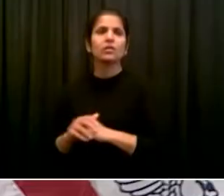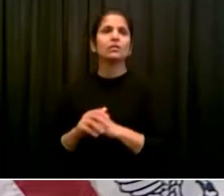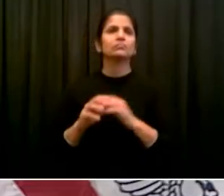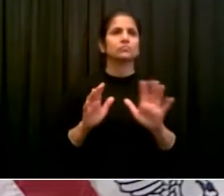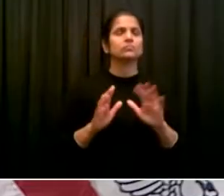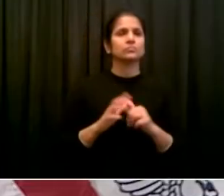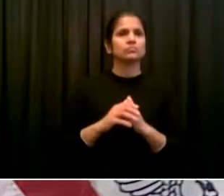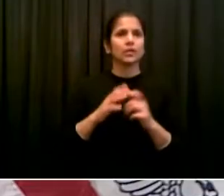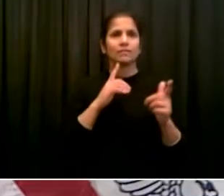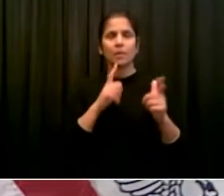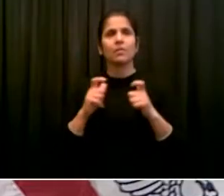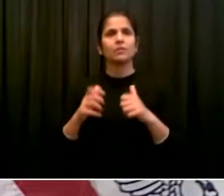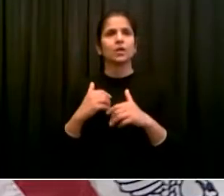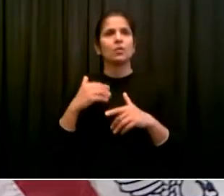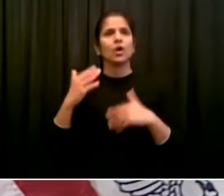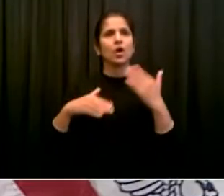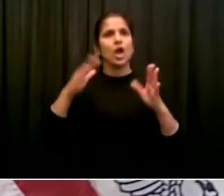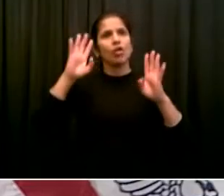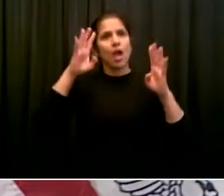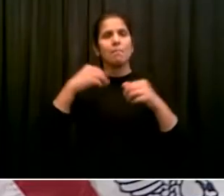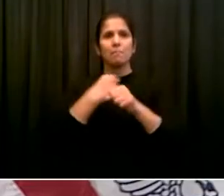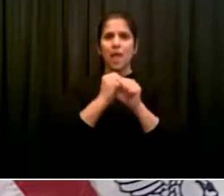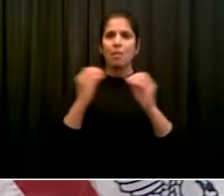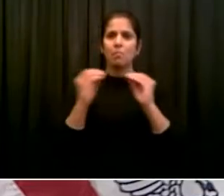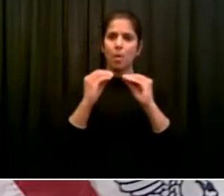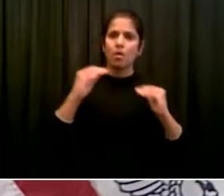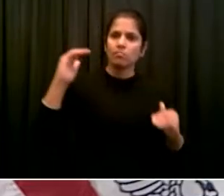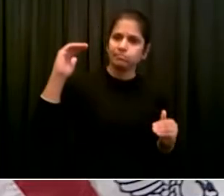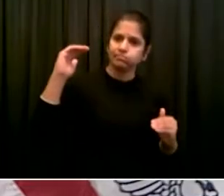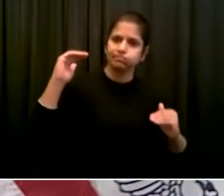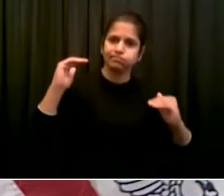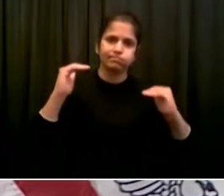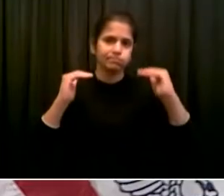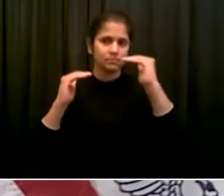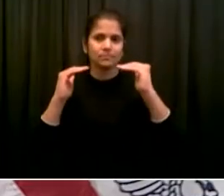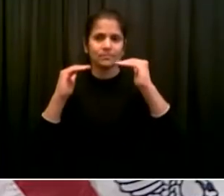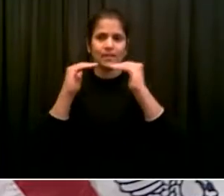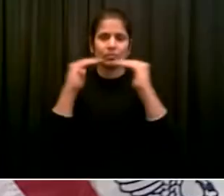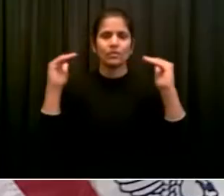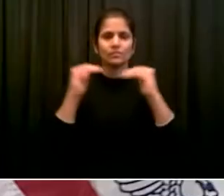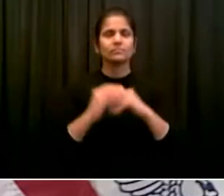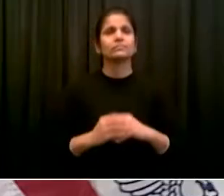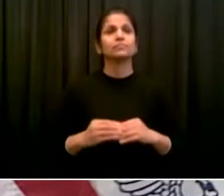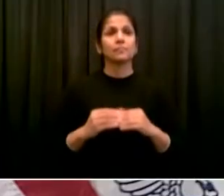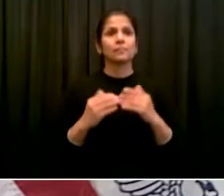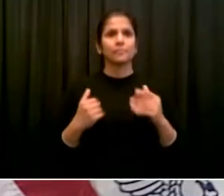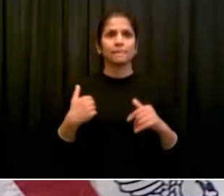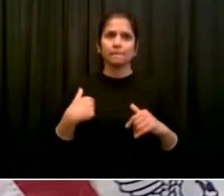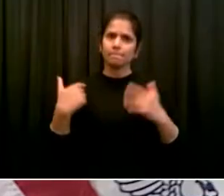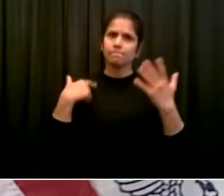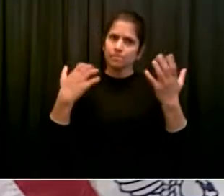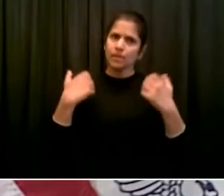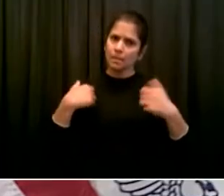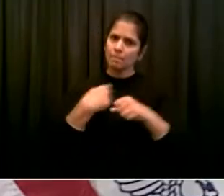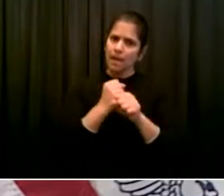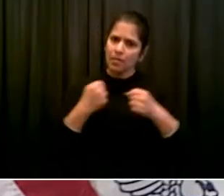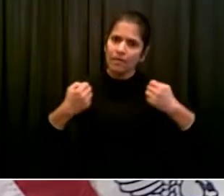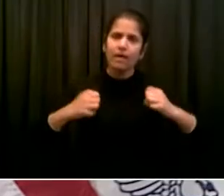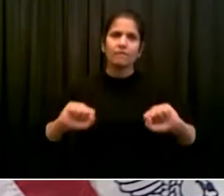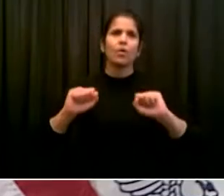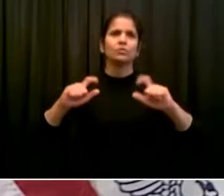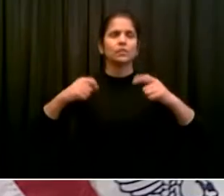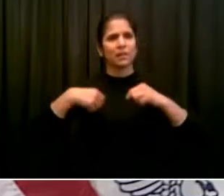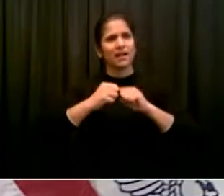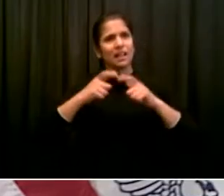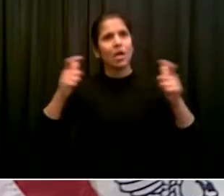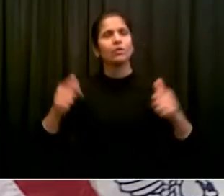equity. Certainly, the door-to-door efforts have helped immensely. Signing up people, particularly seniors, right there at their door. I've been